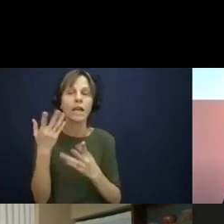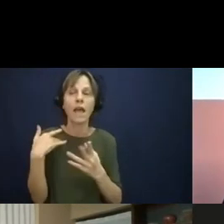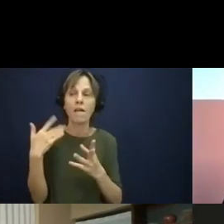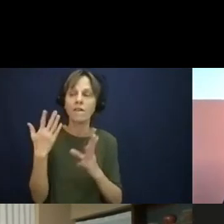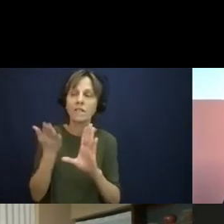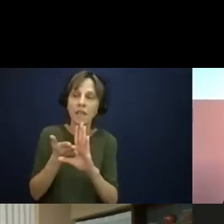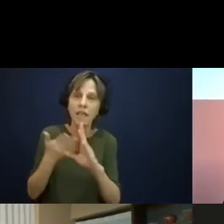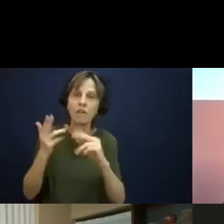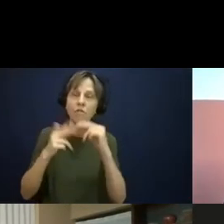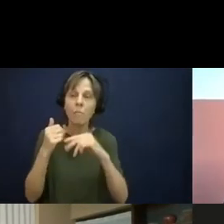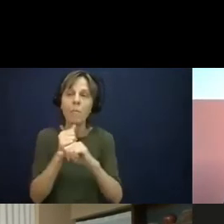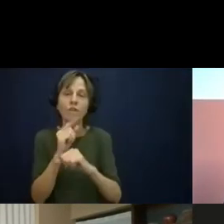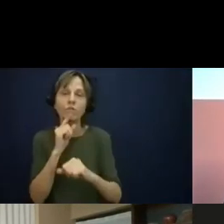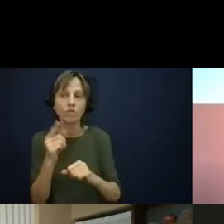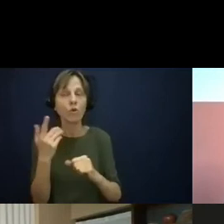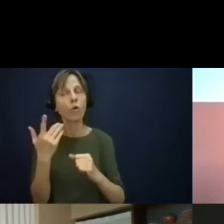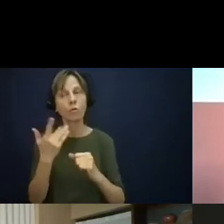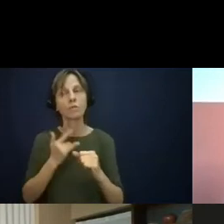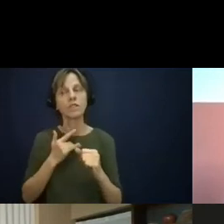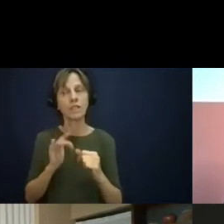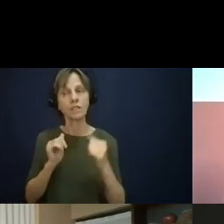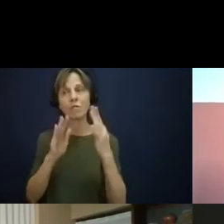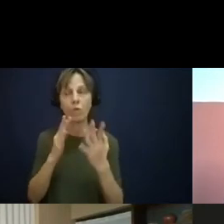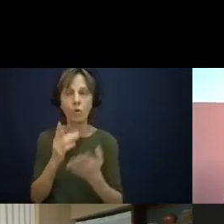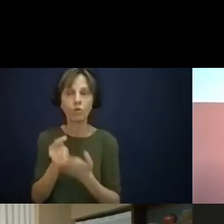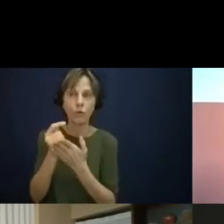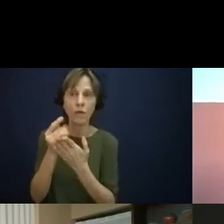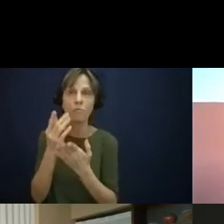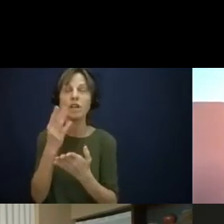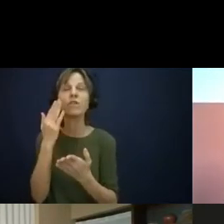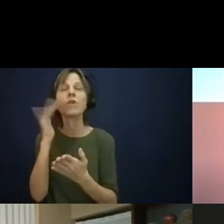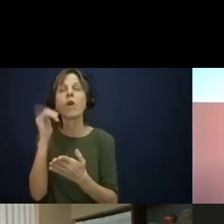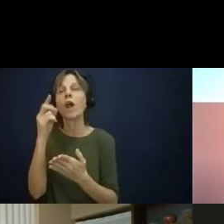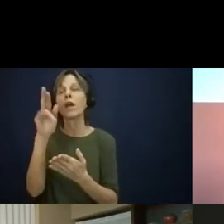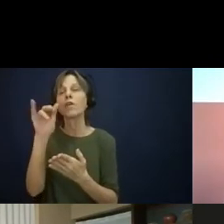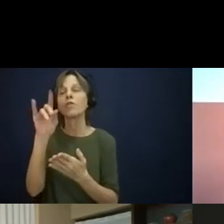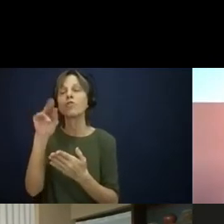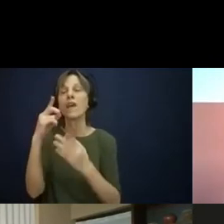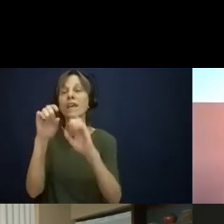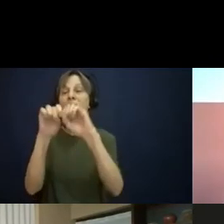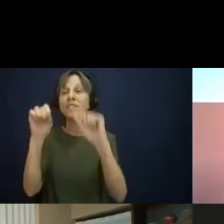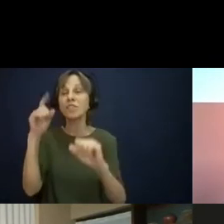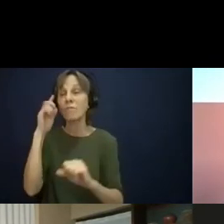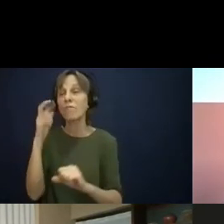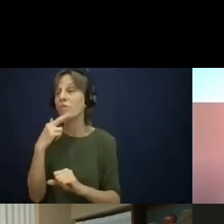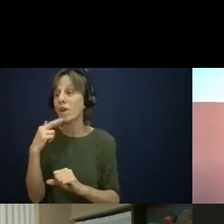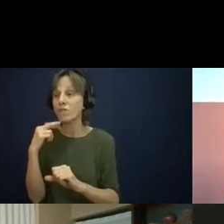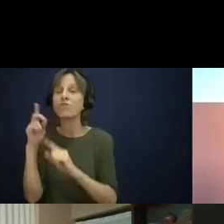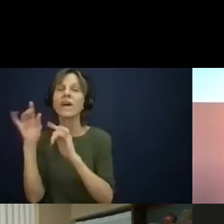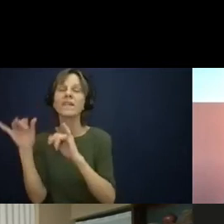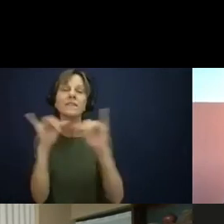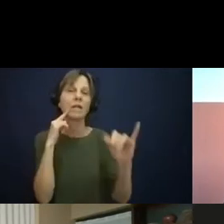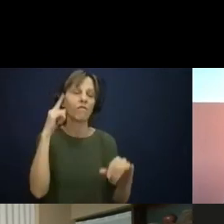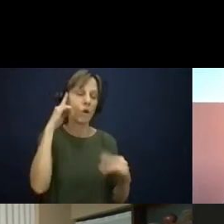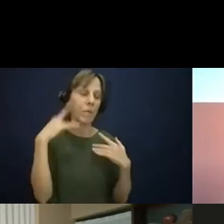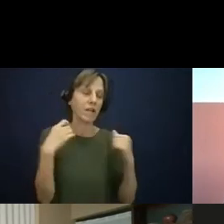used in the treatment, and having grading systems like we have in restaurants, but for having grading systems for the mental health clinic for treating